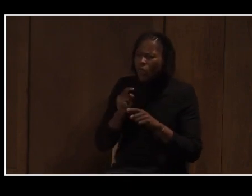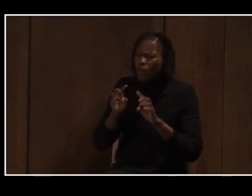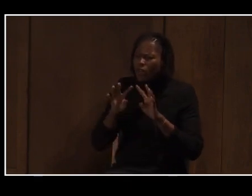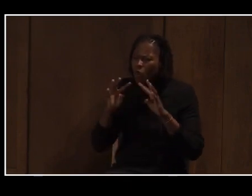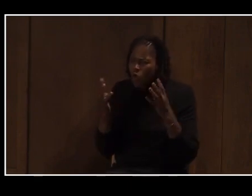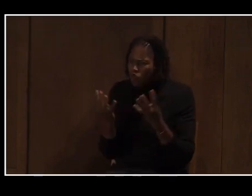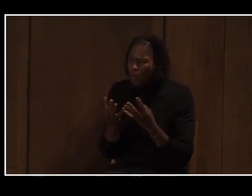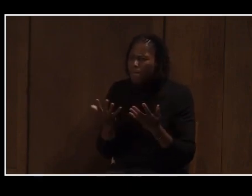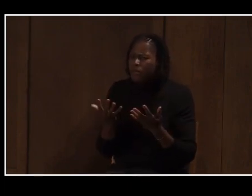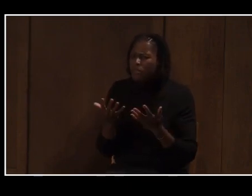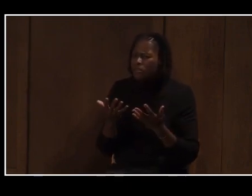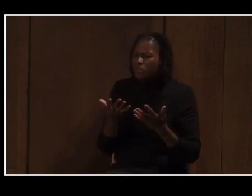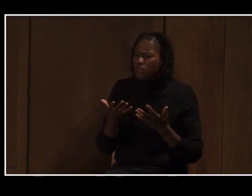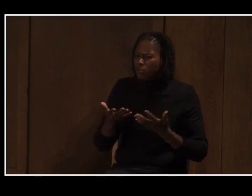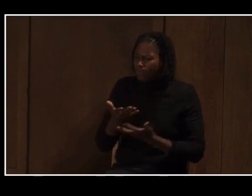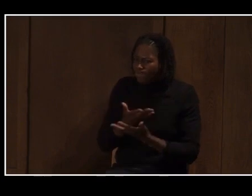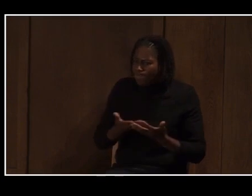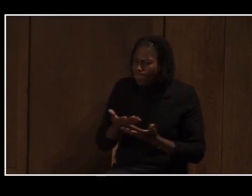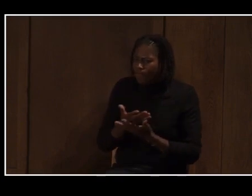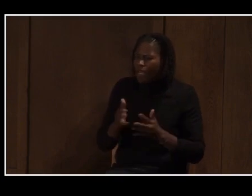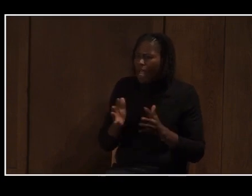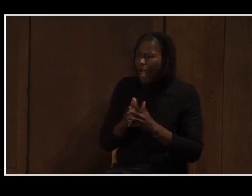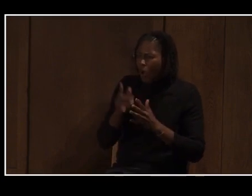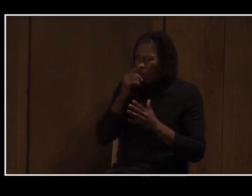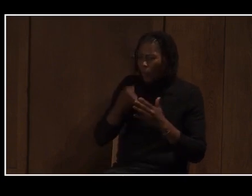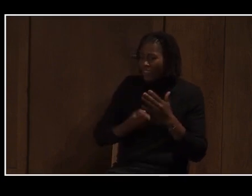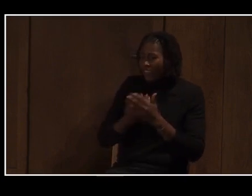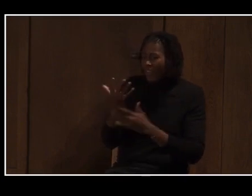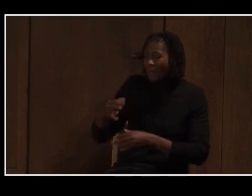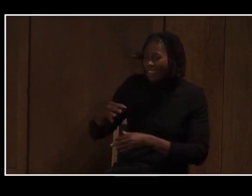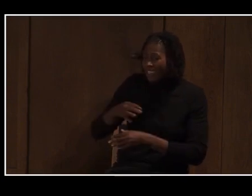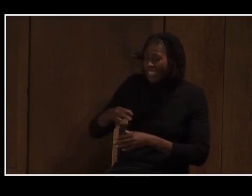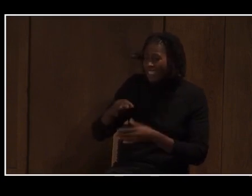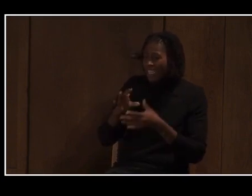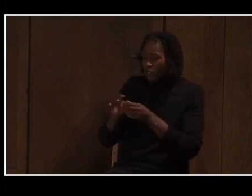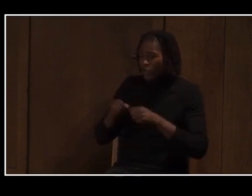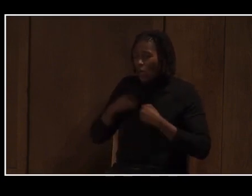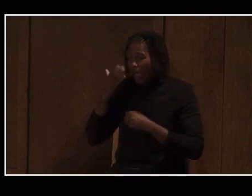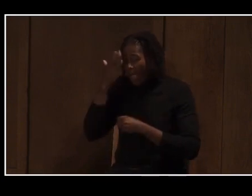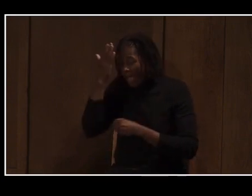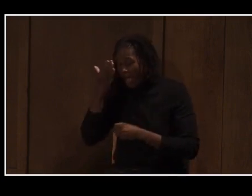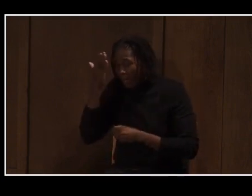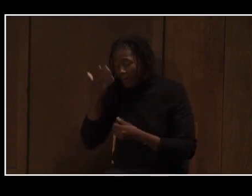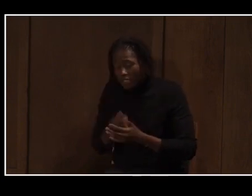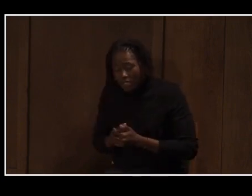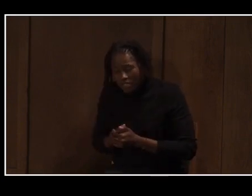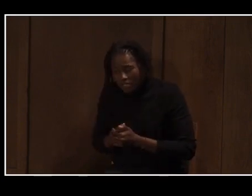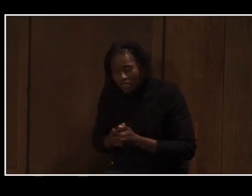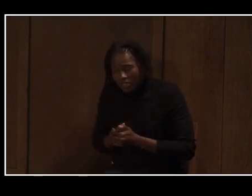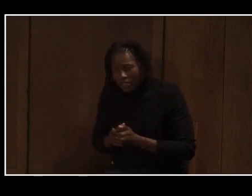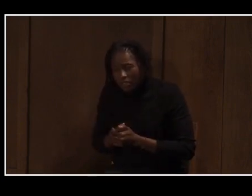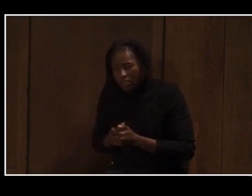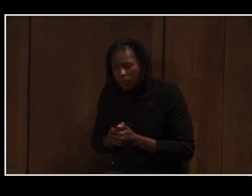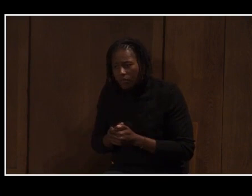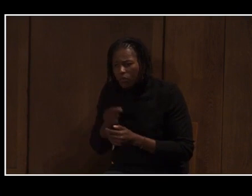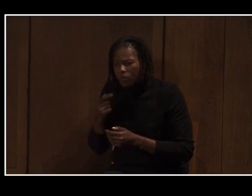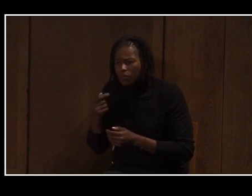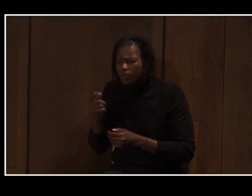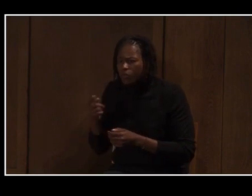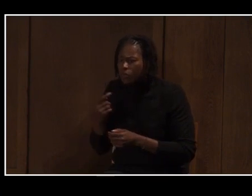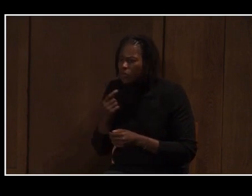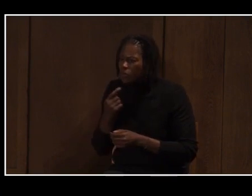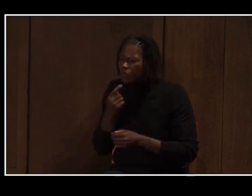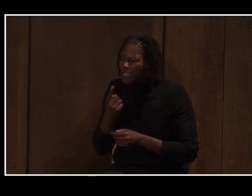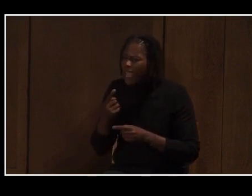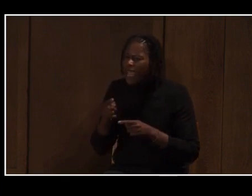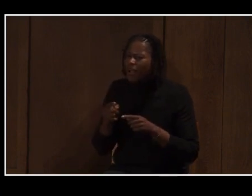can build cities for the imagination. That's quite important. I feel like you're almost saying a kind of circular